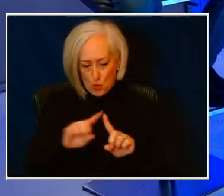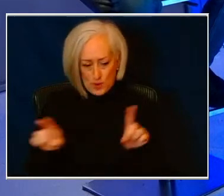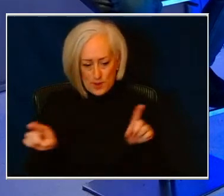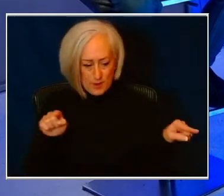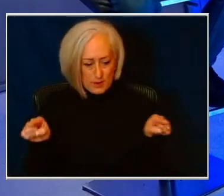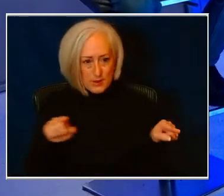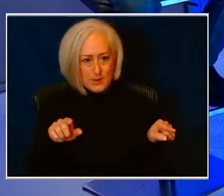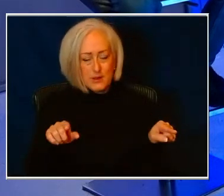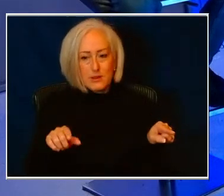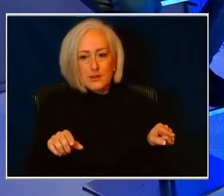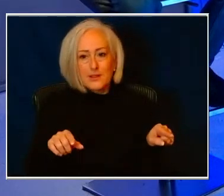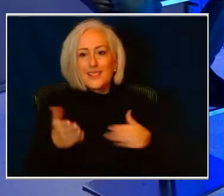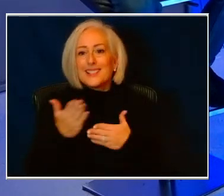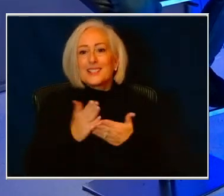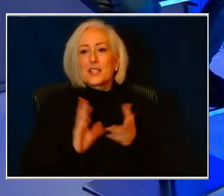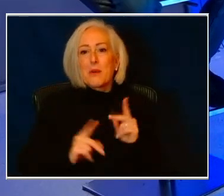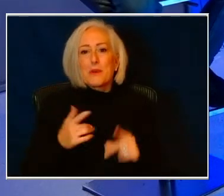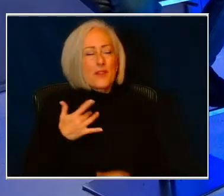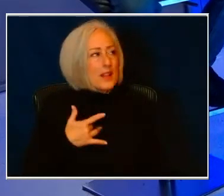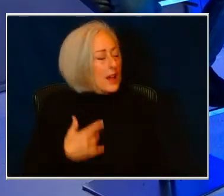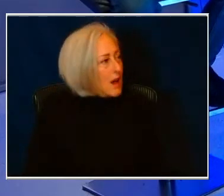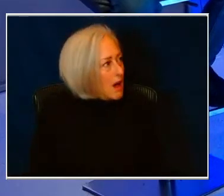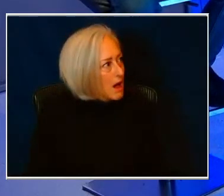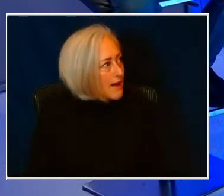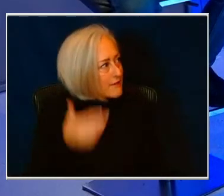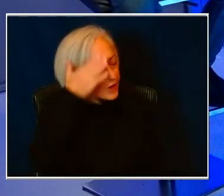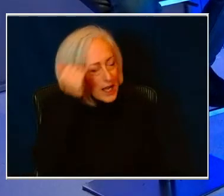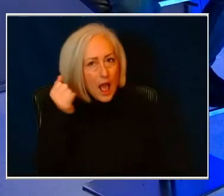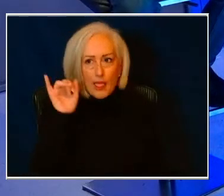some of us feel like we're all the time forgetting